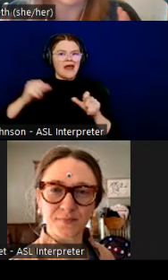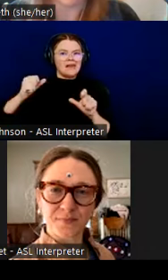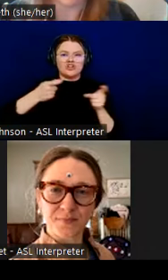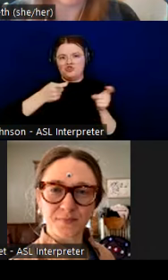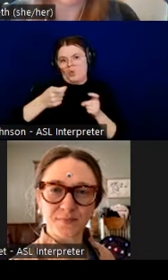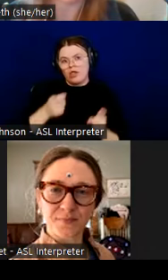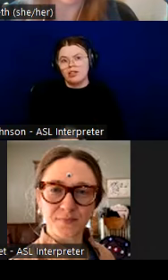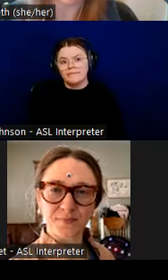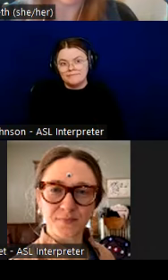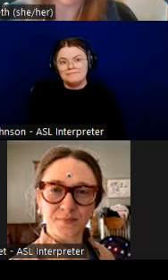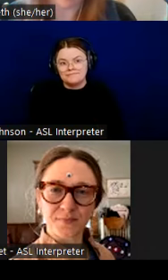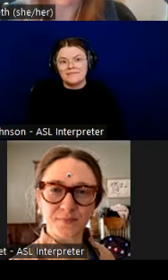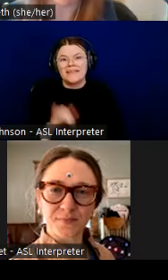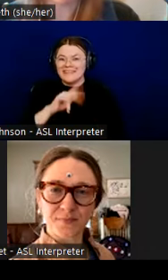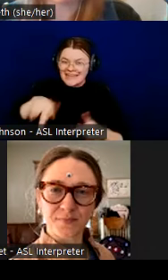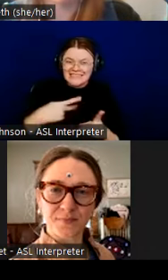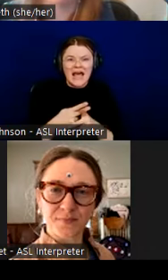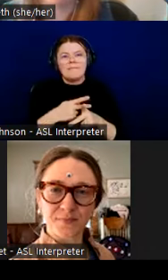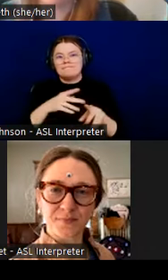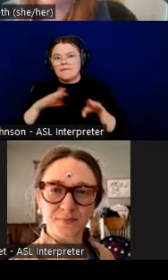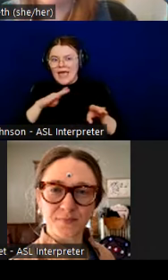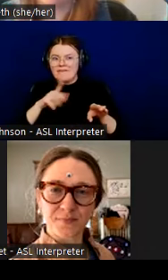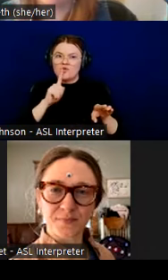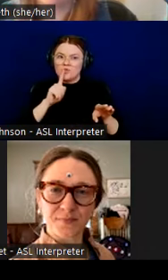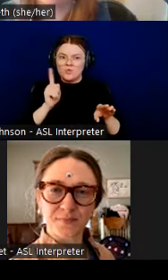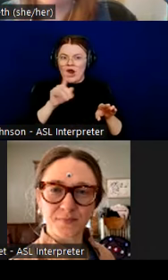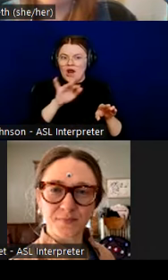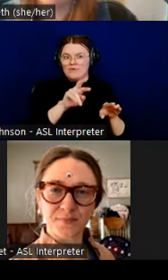those deep controlling and regulatory behaviors.